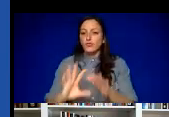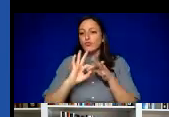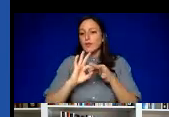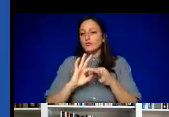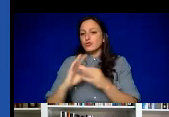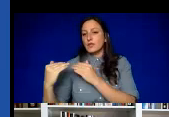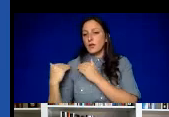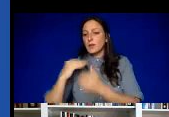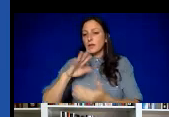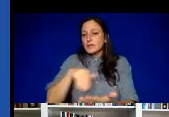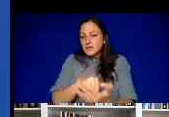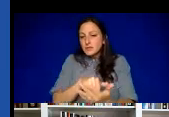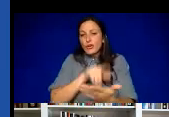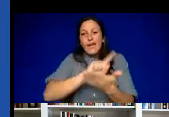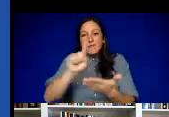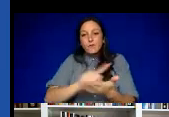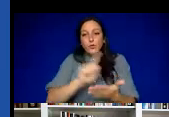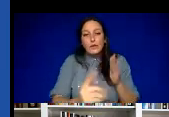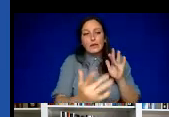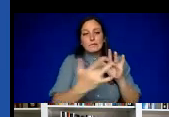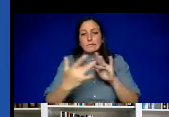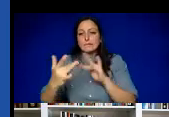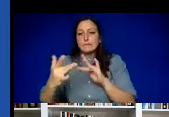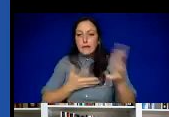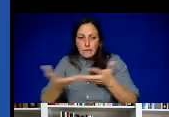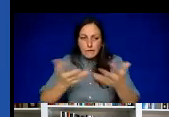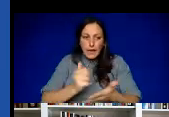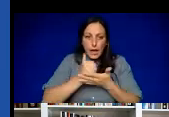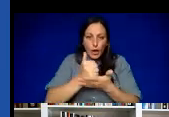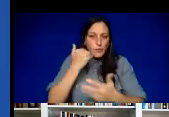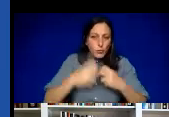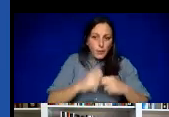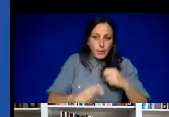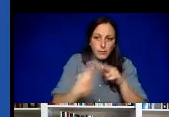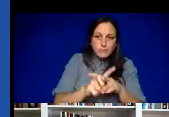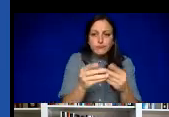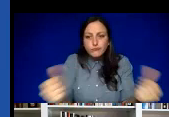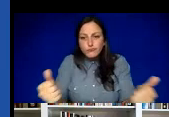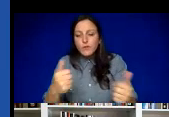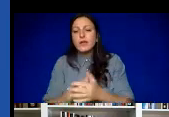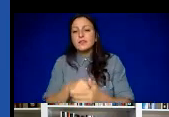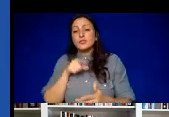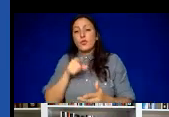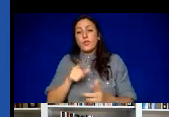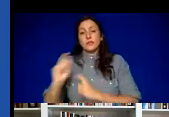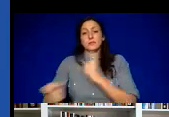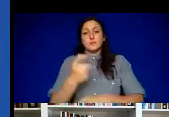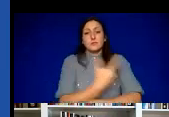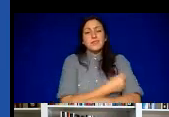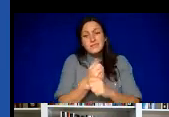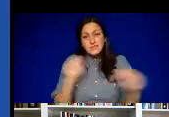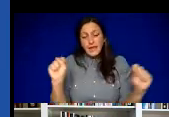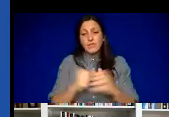our team with all of our providers, troubleshooting with them. And so this campaign is safe. This vaccine is safe